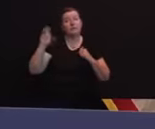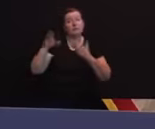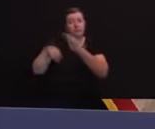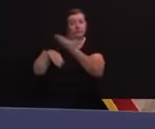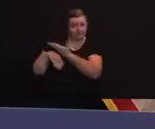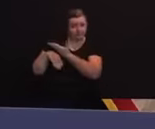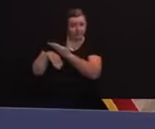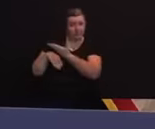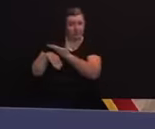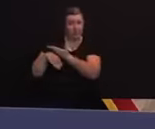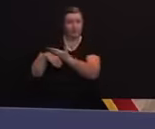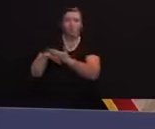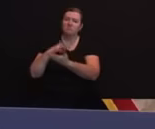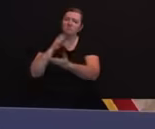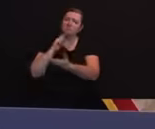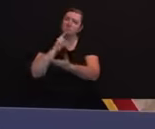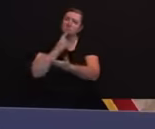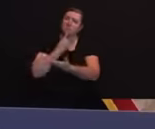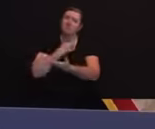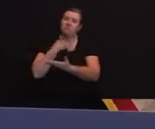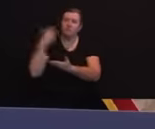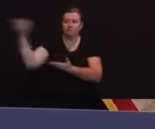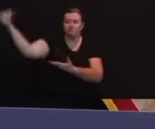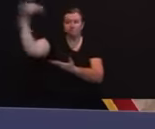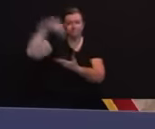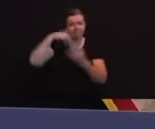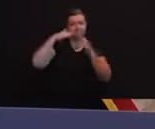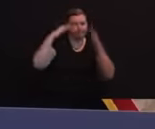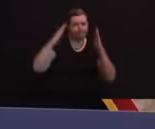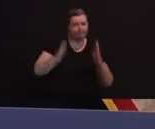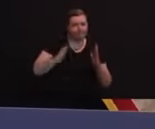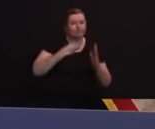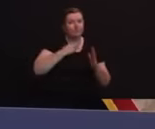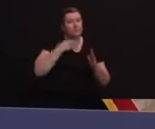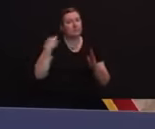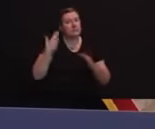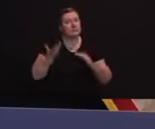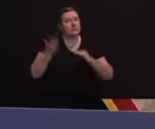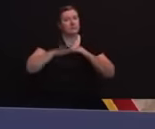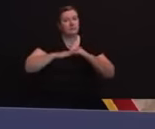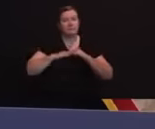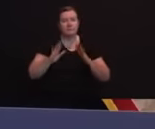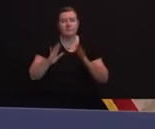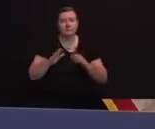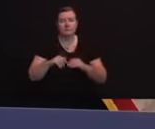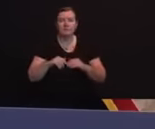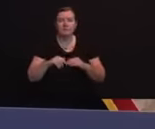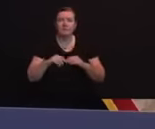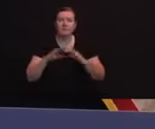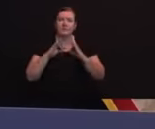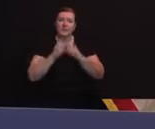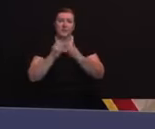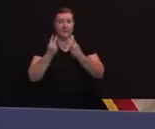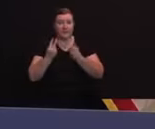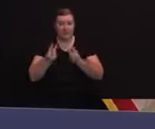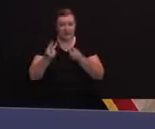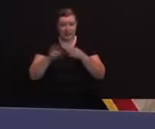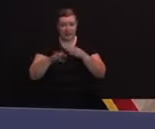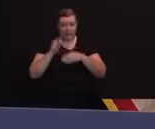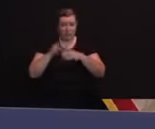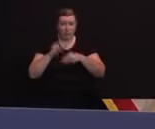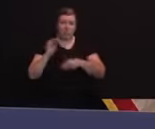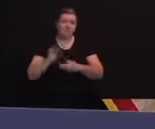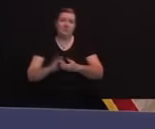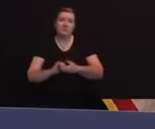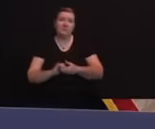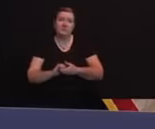ones home could put them at risk. Instead of family visits outside the facility, the department recommends visitation